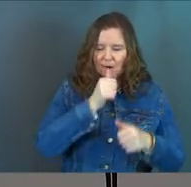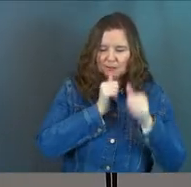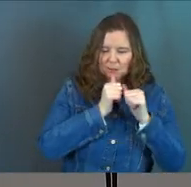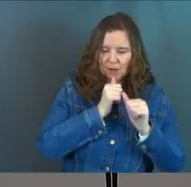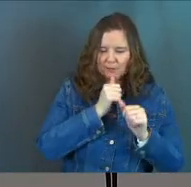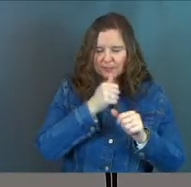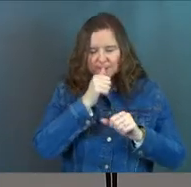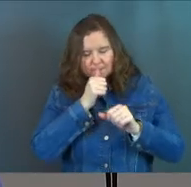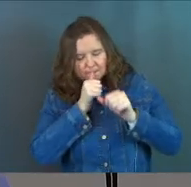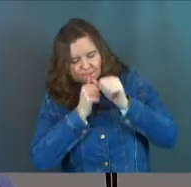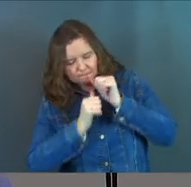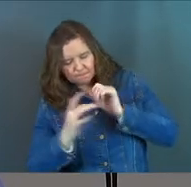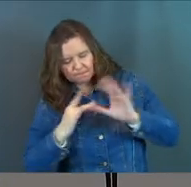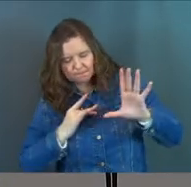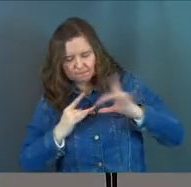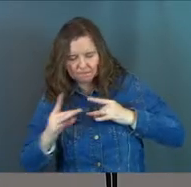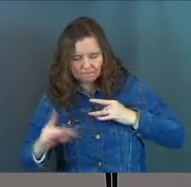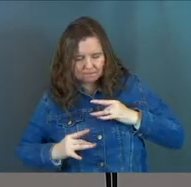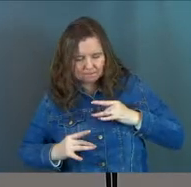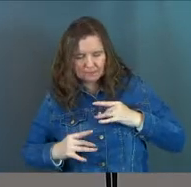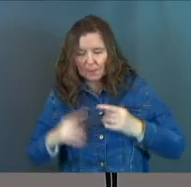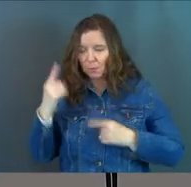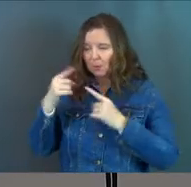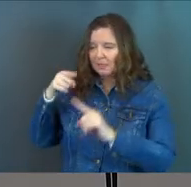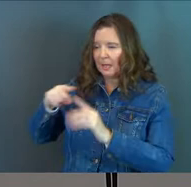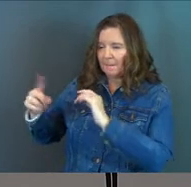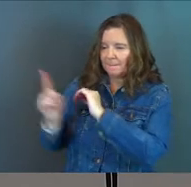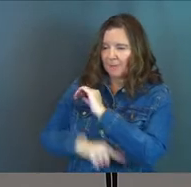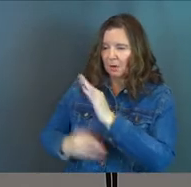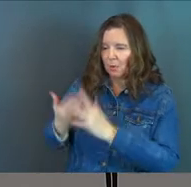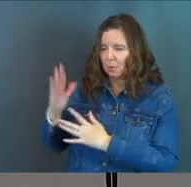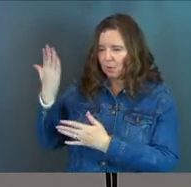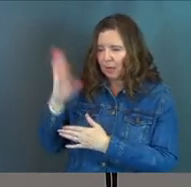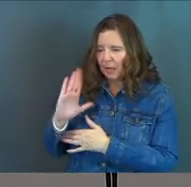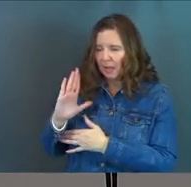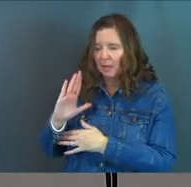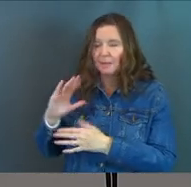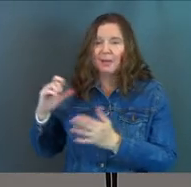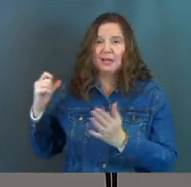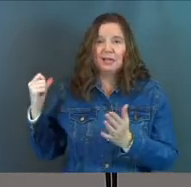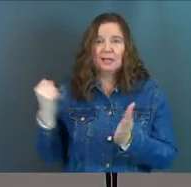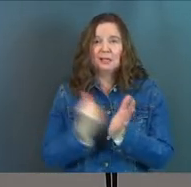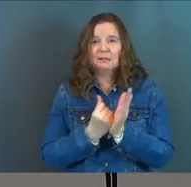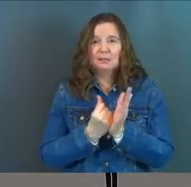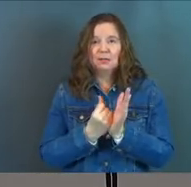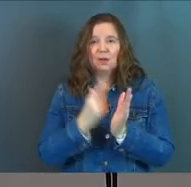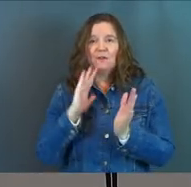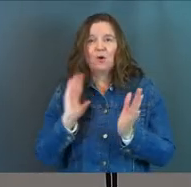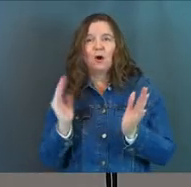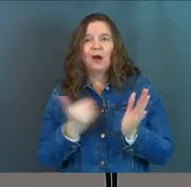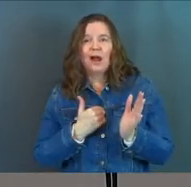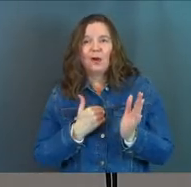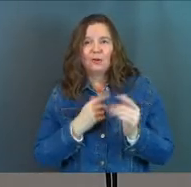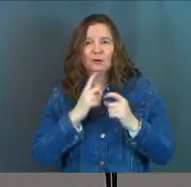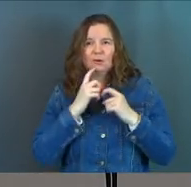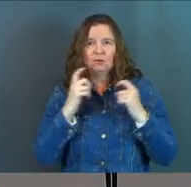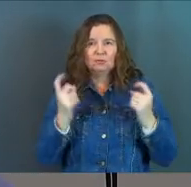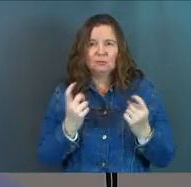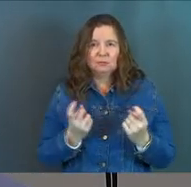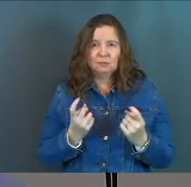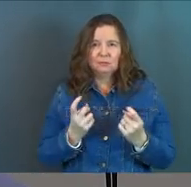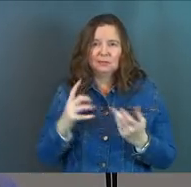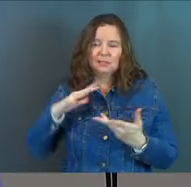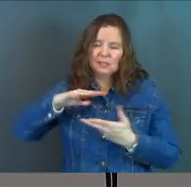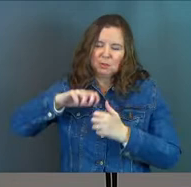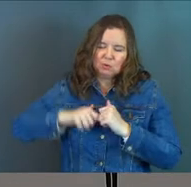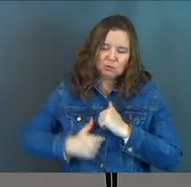him punished by God, stricken by him and afflicted. But he was pierced for our transgressions. He was